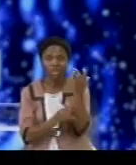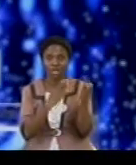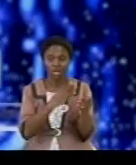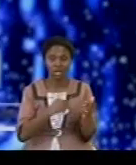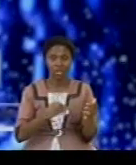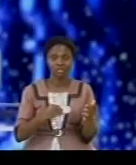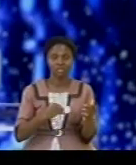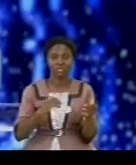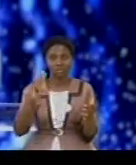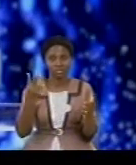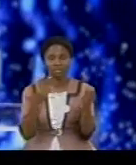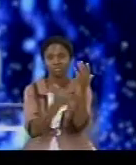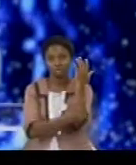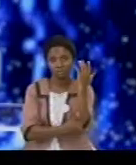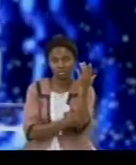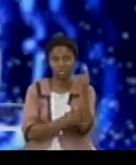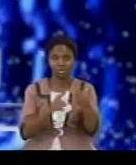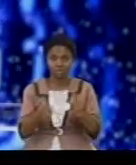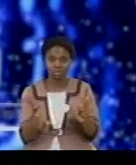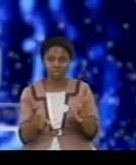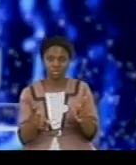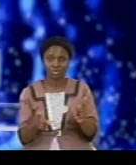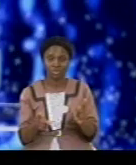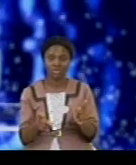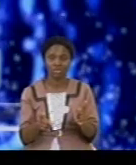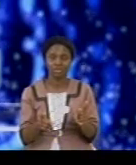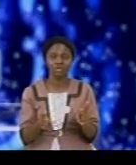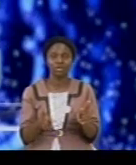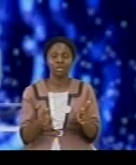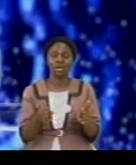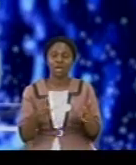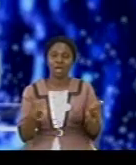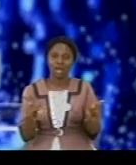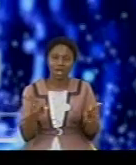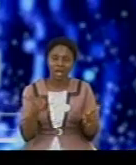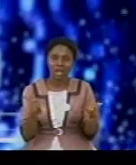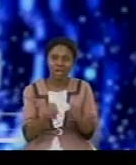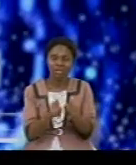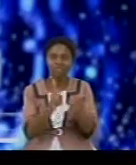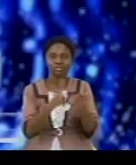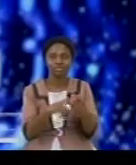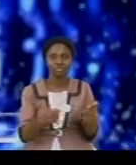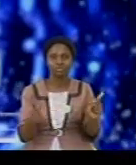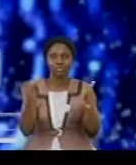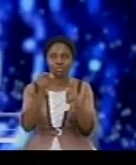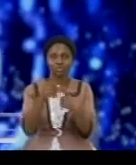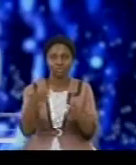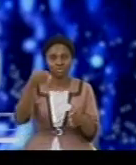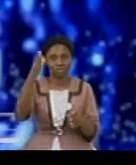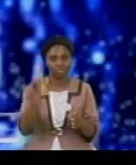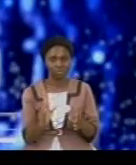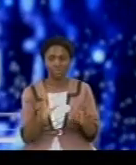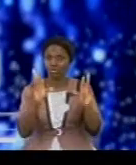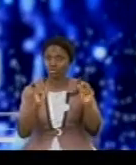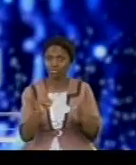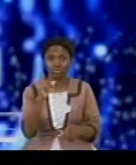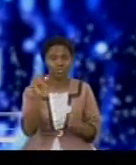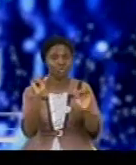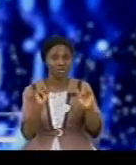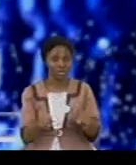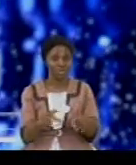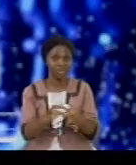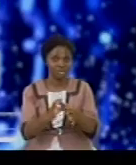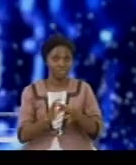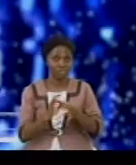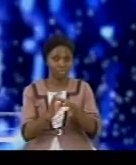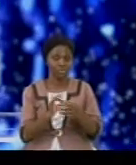God, nobody can be of dual citizenship. One is either of the kingdom